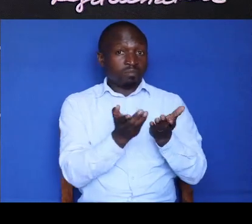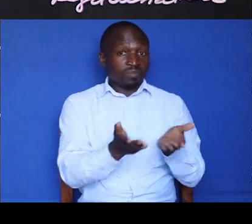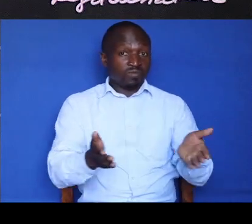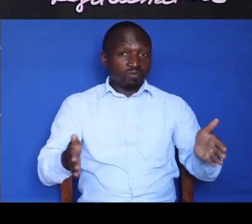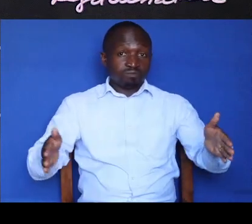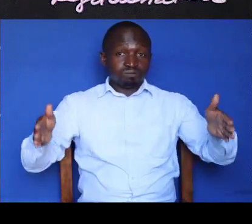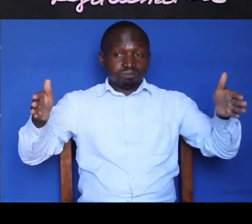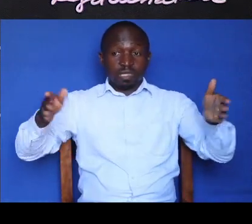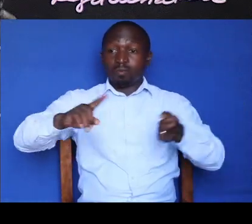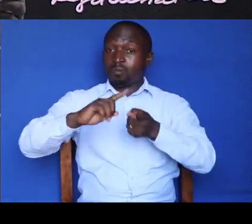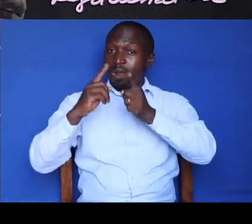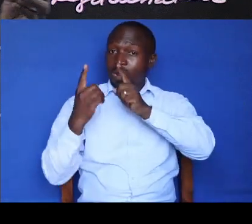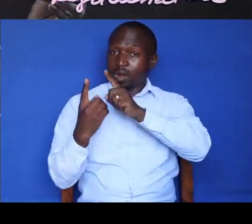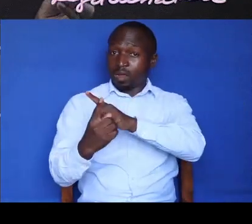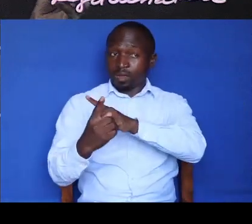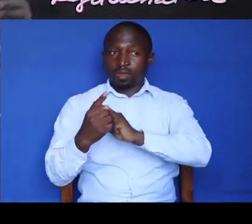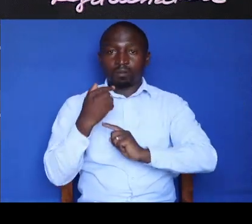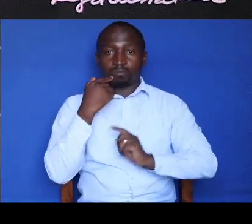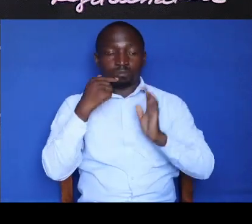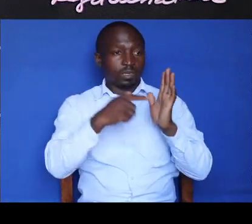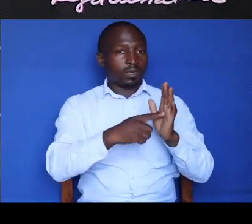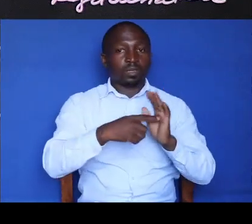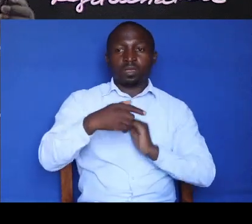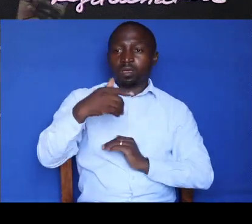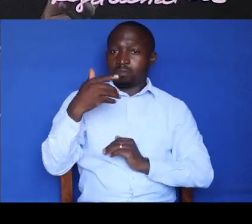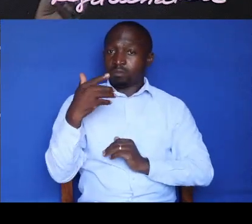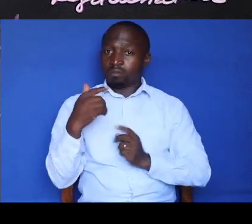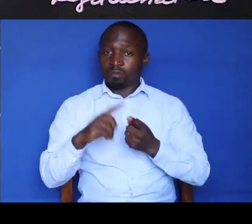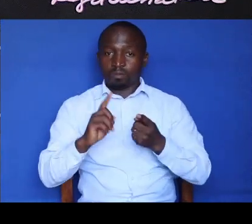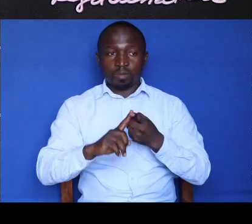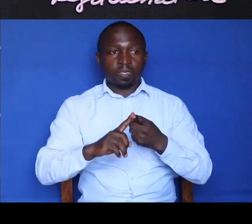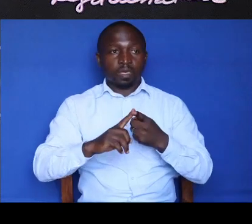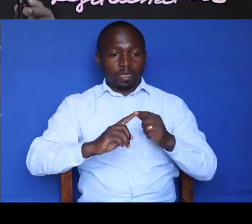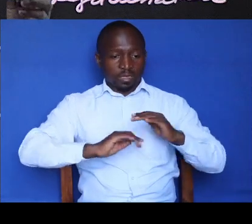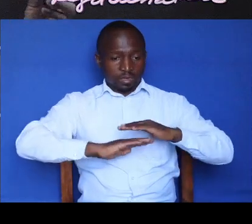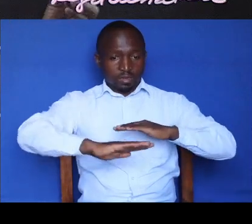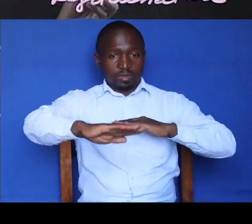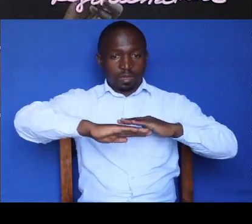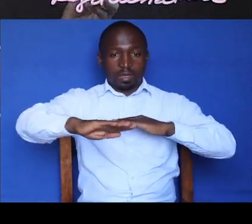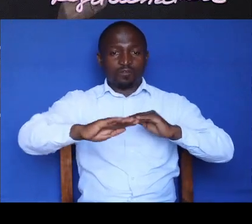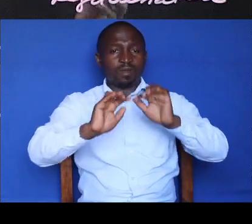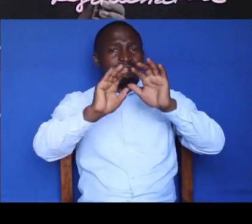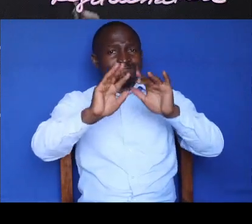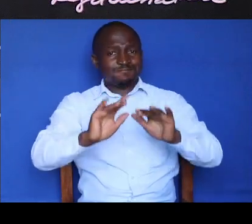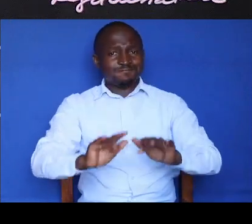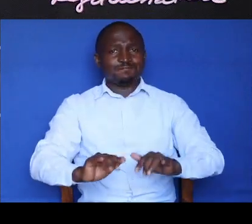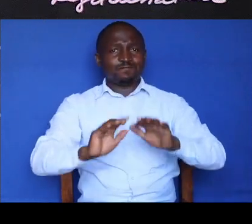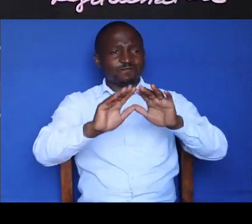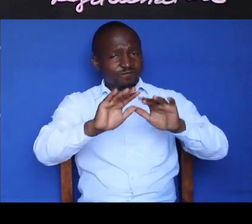rejuvenated, the flow eroded. By being